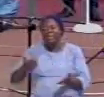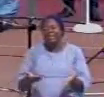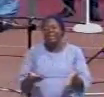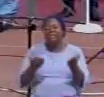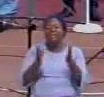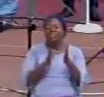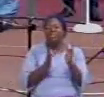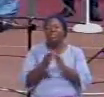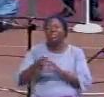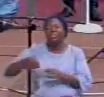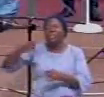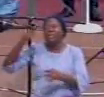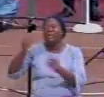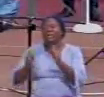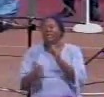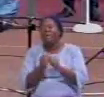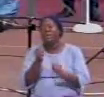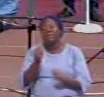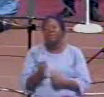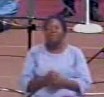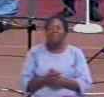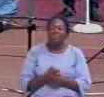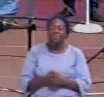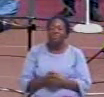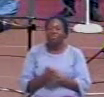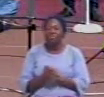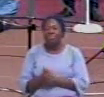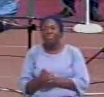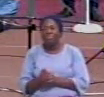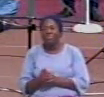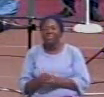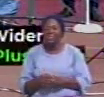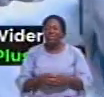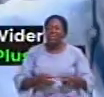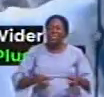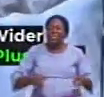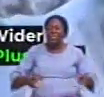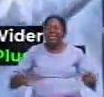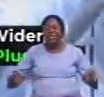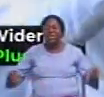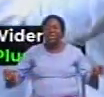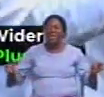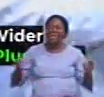higher, higher, higher, higher, higher, higher, higher, higher, higher, higher, higher, higher, higher,